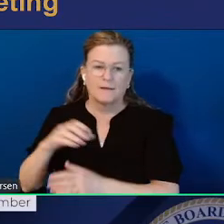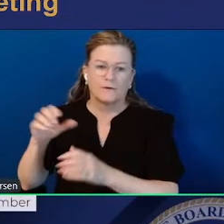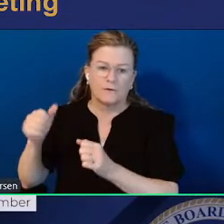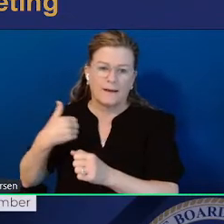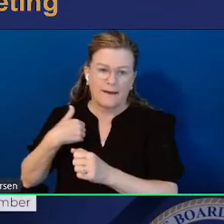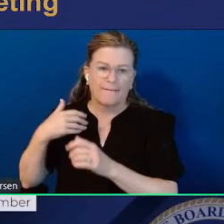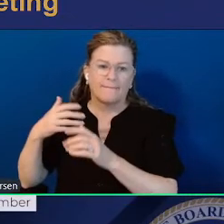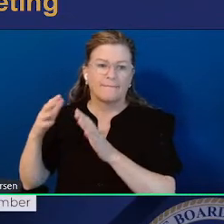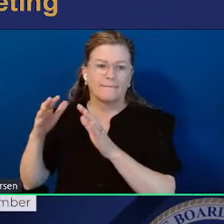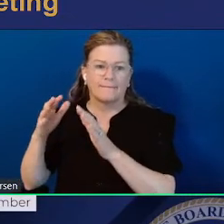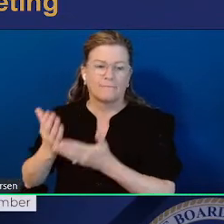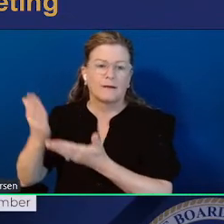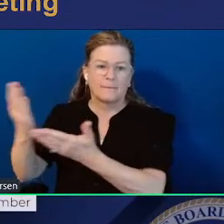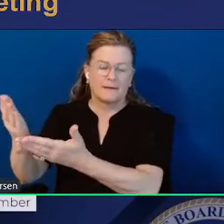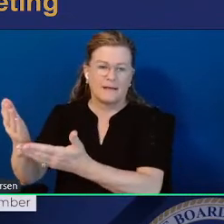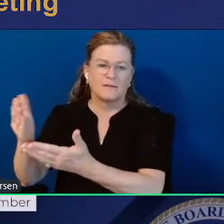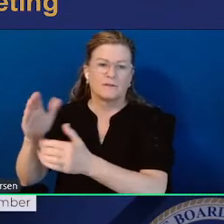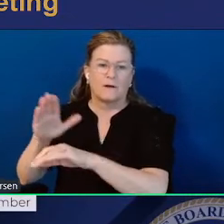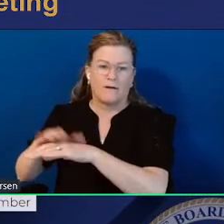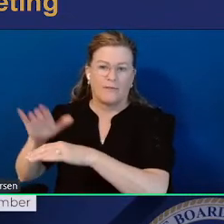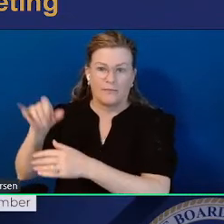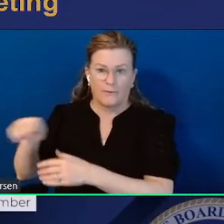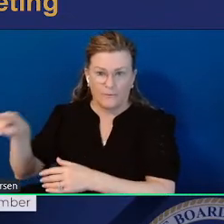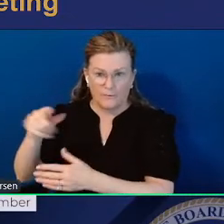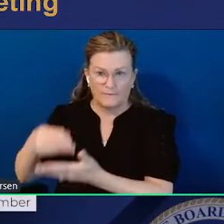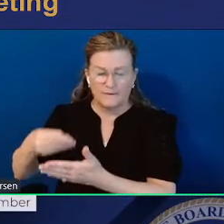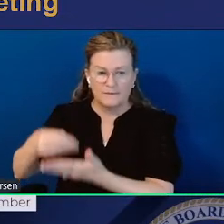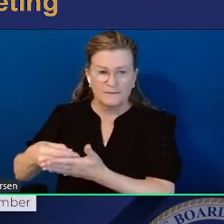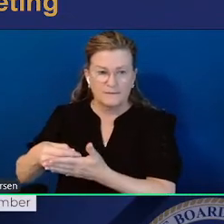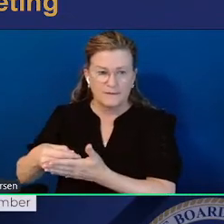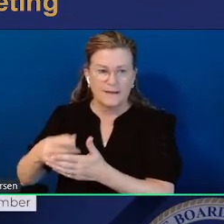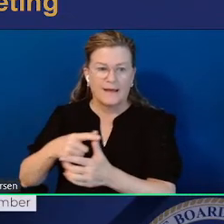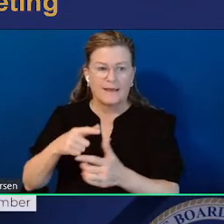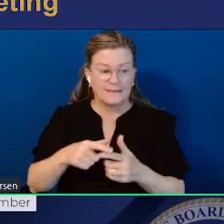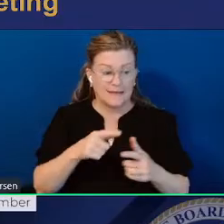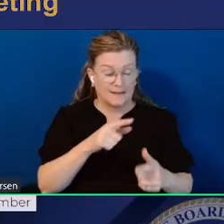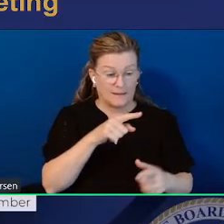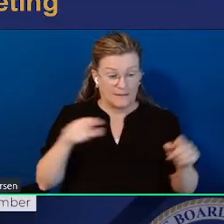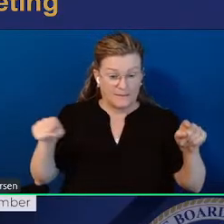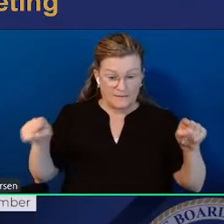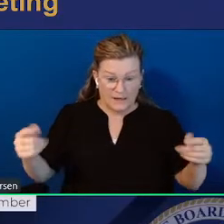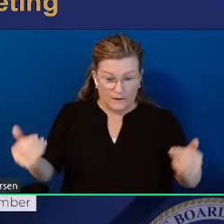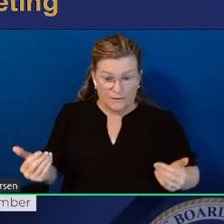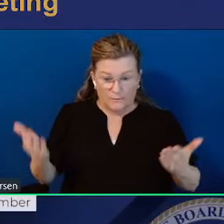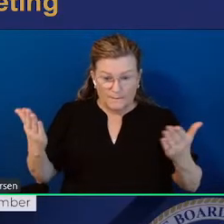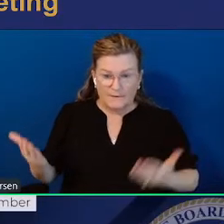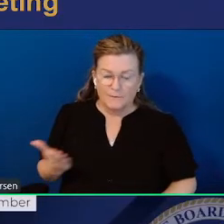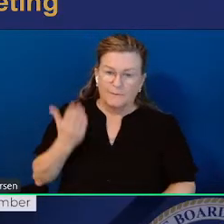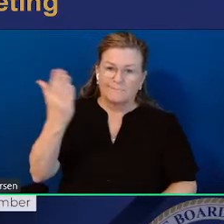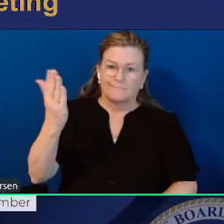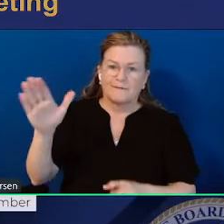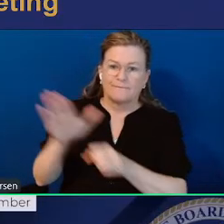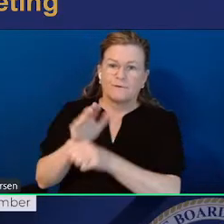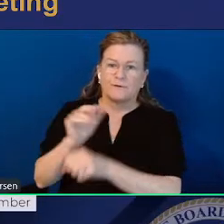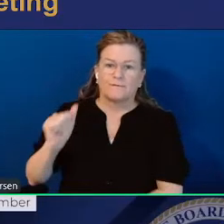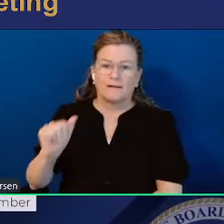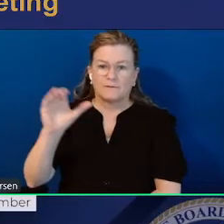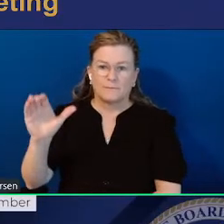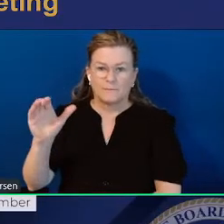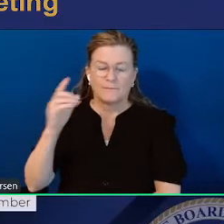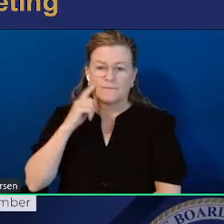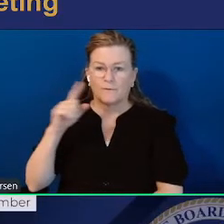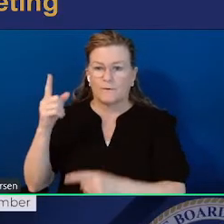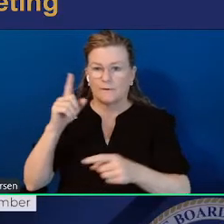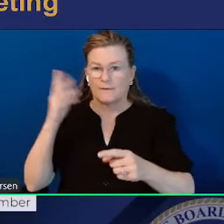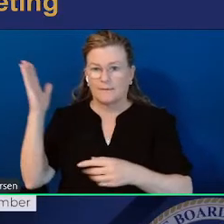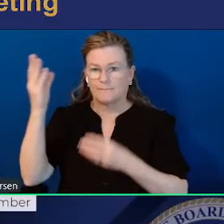community could make recommendations, and then those recommendations will come to the full advisory board for consideration. Okay, let's scroll down